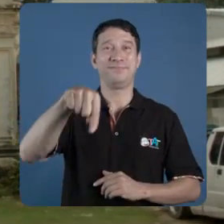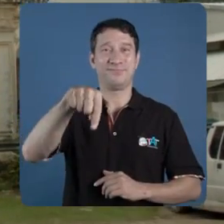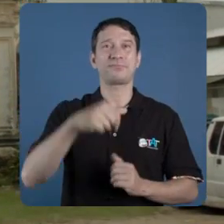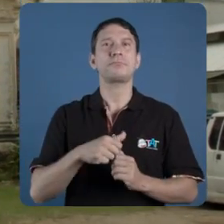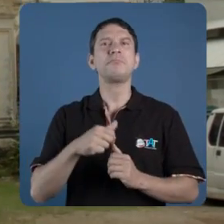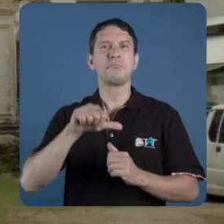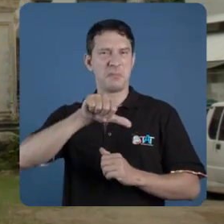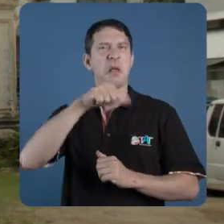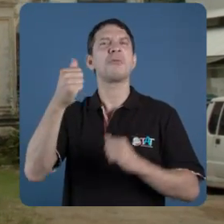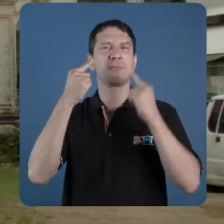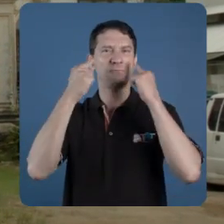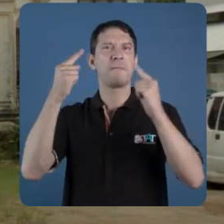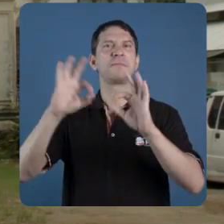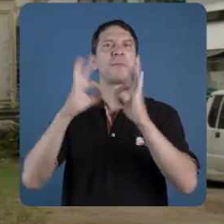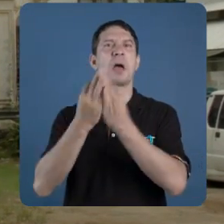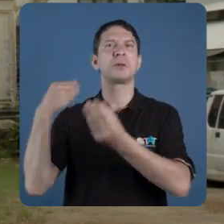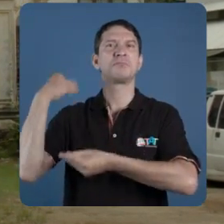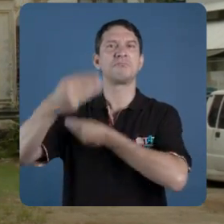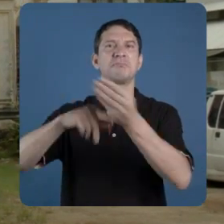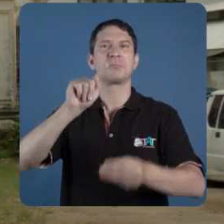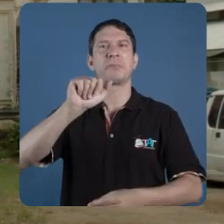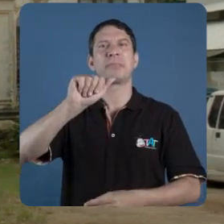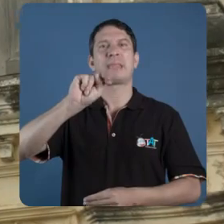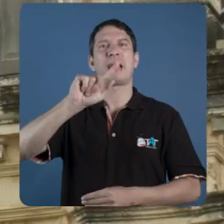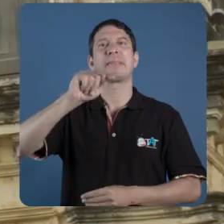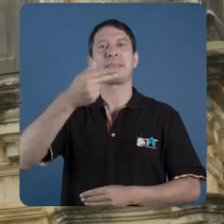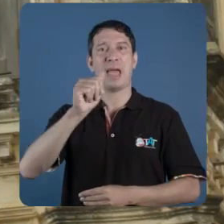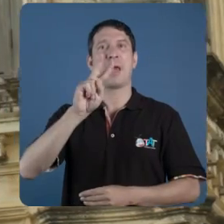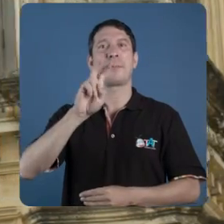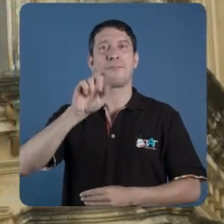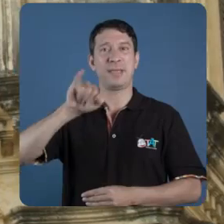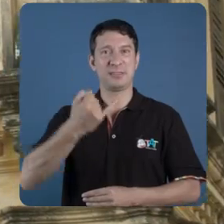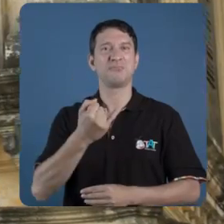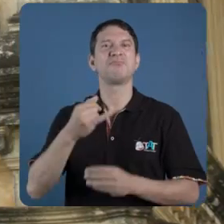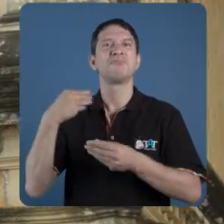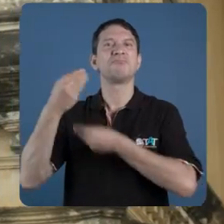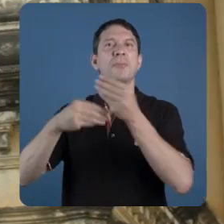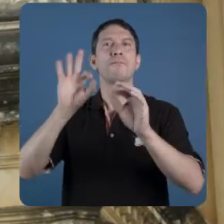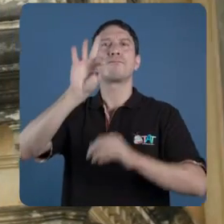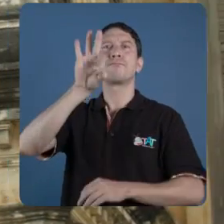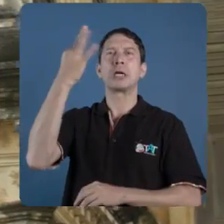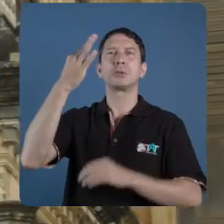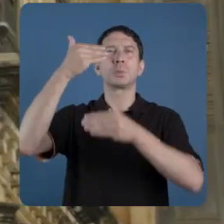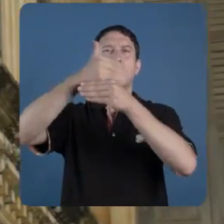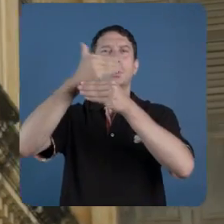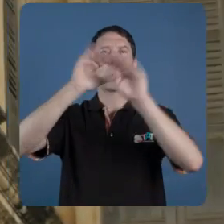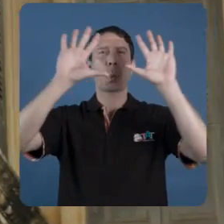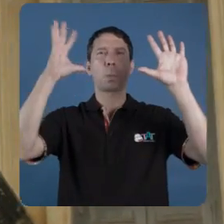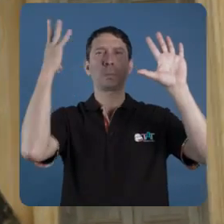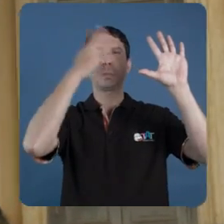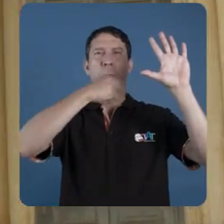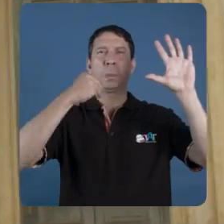and Satun Road, is the residence of another prominent lineage, the Tantawet family. French windows, shutters,